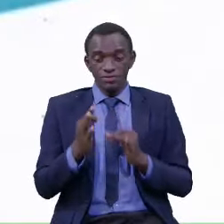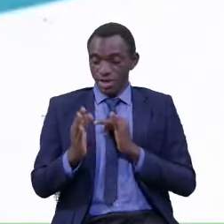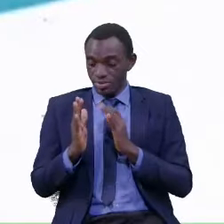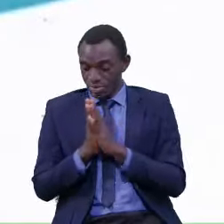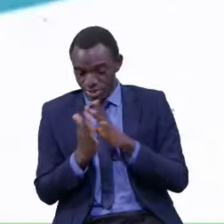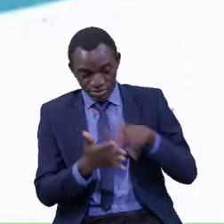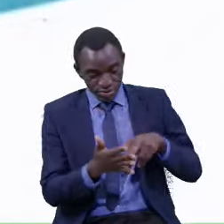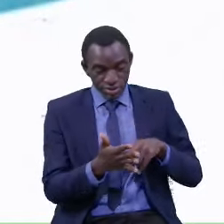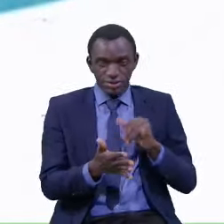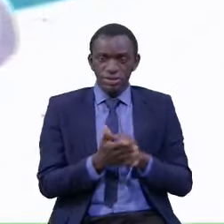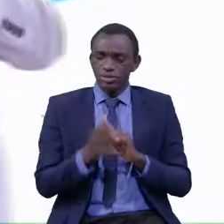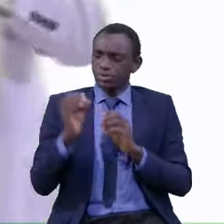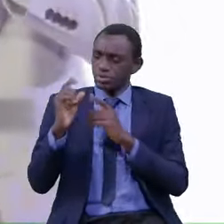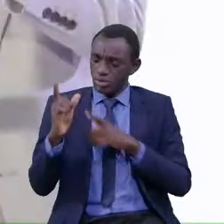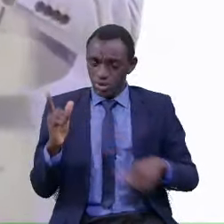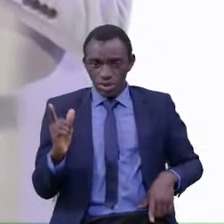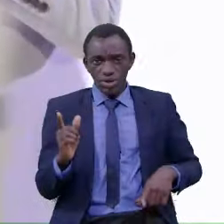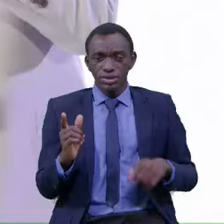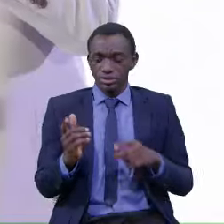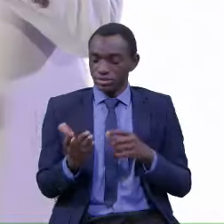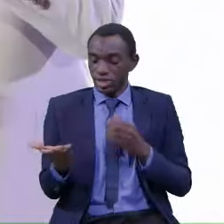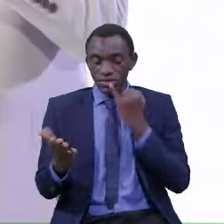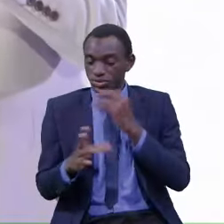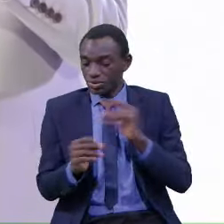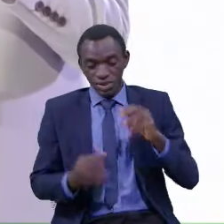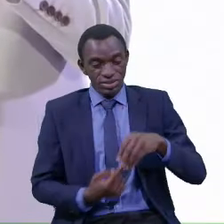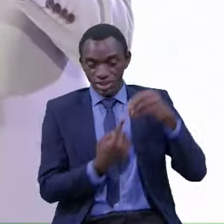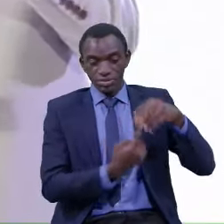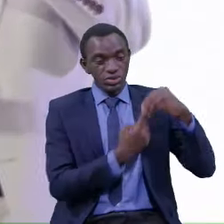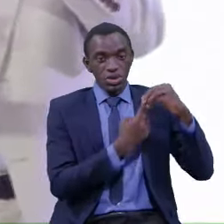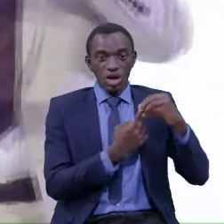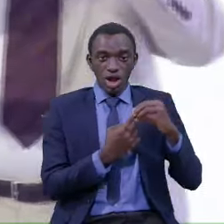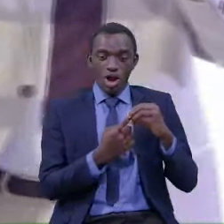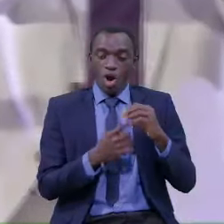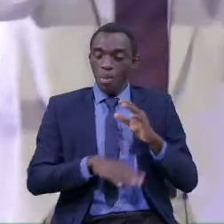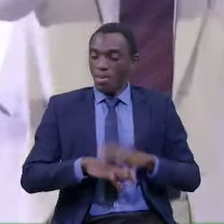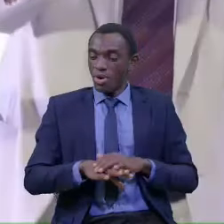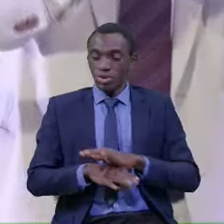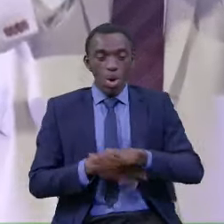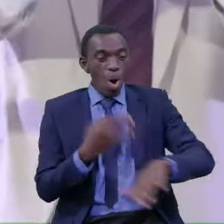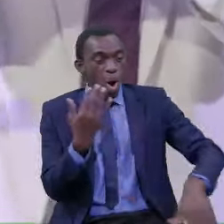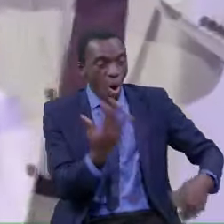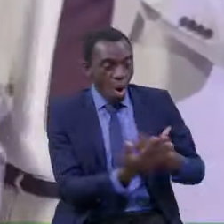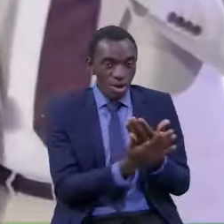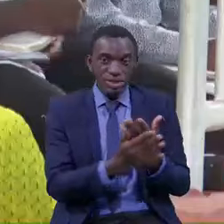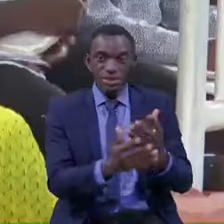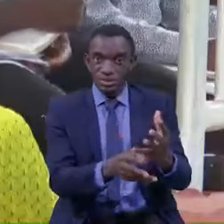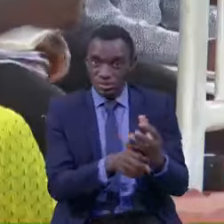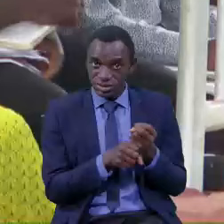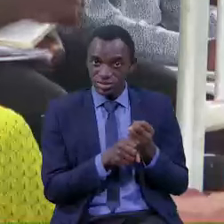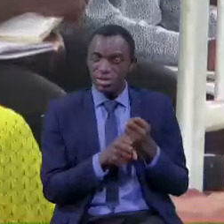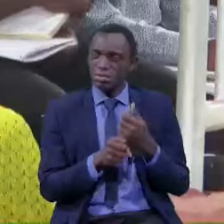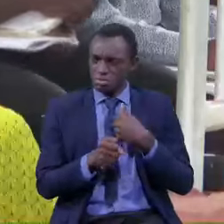Lord, there's no exception upon them all. I am part of the church